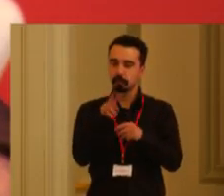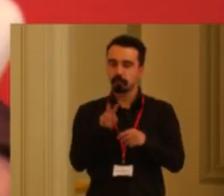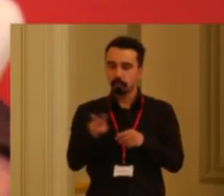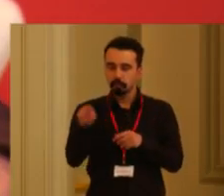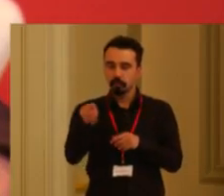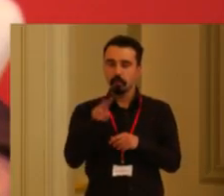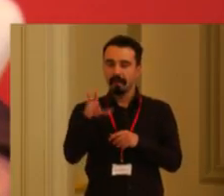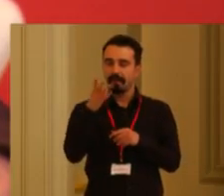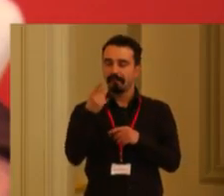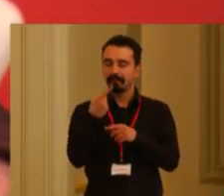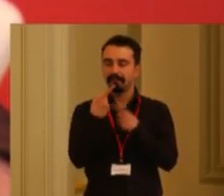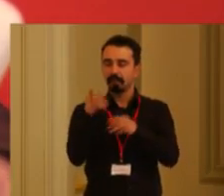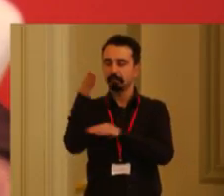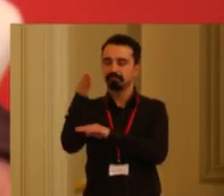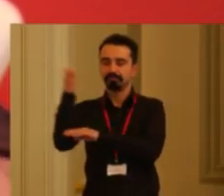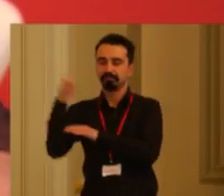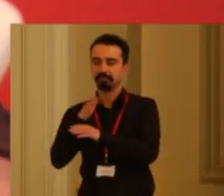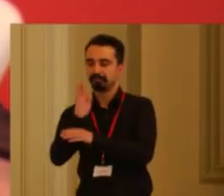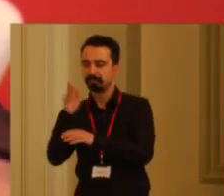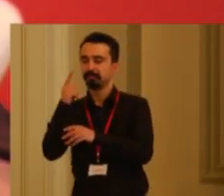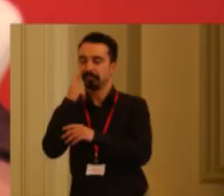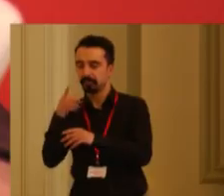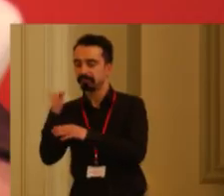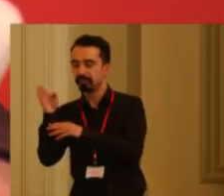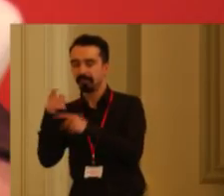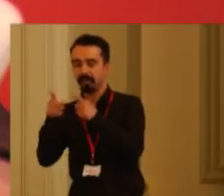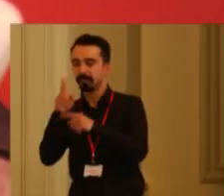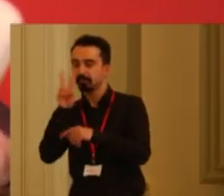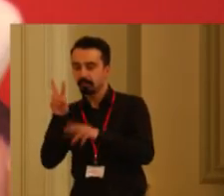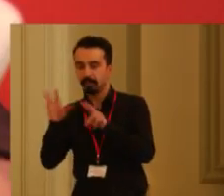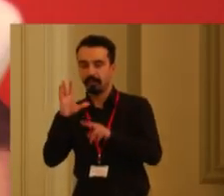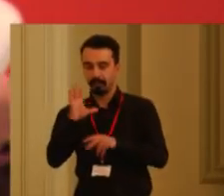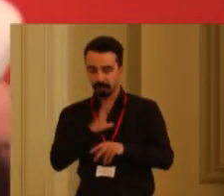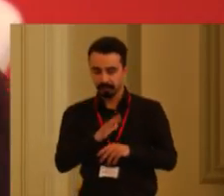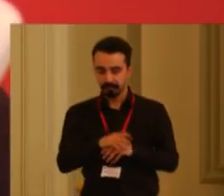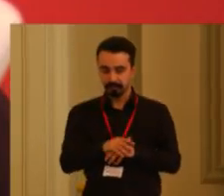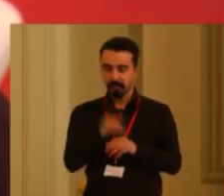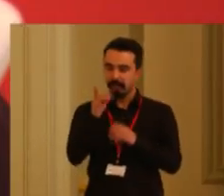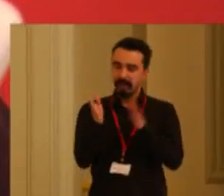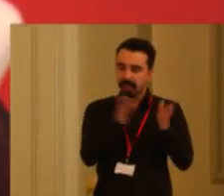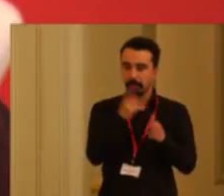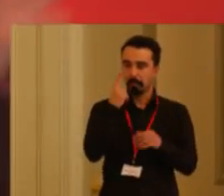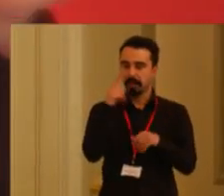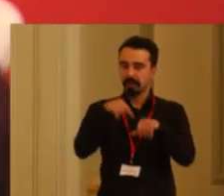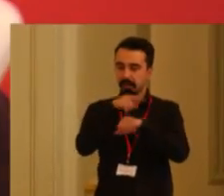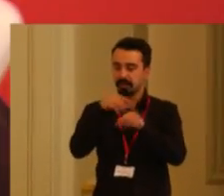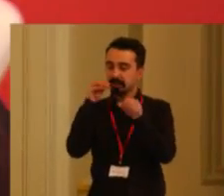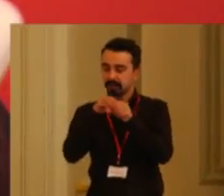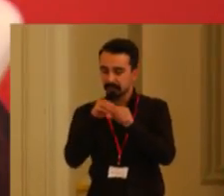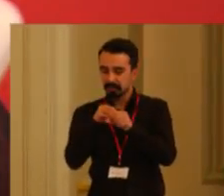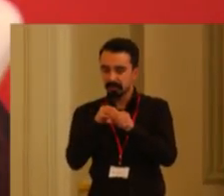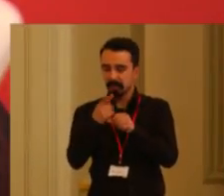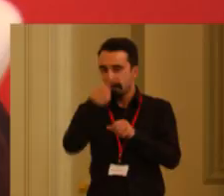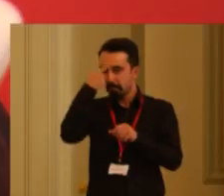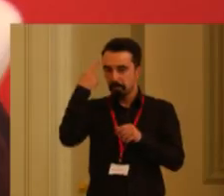as a tool. Education is a journey and it may take you to different routes and to different stops. And on the one hand, when you take